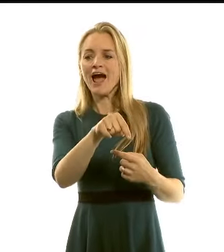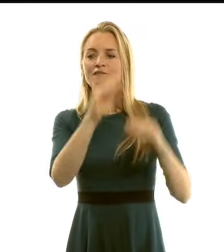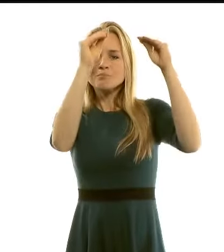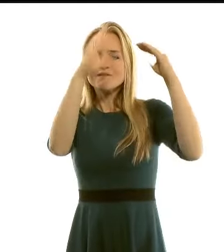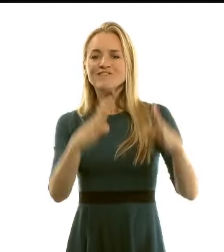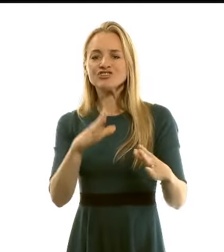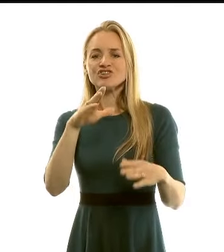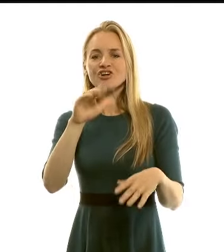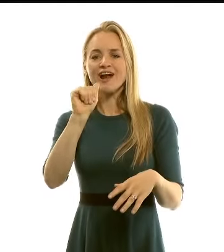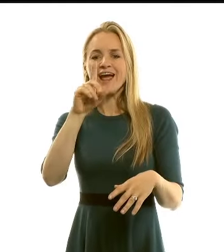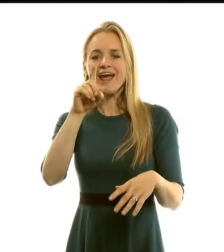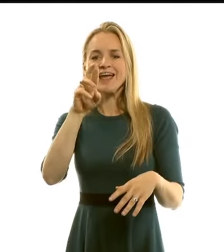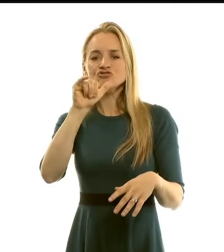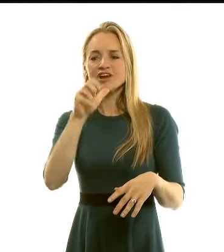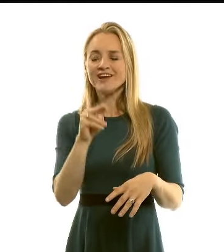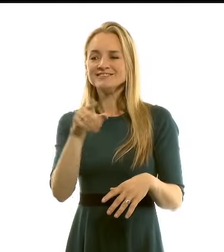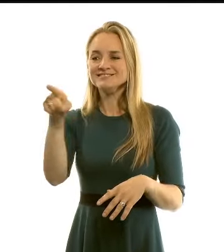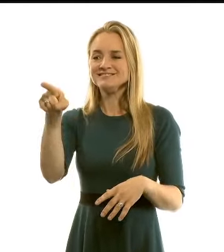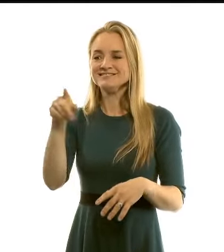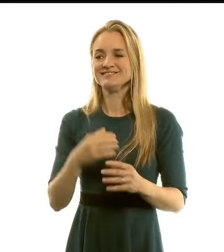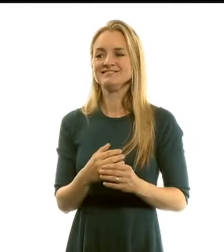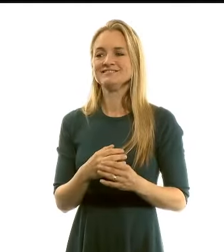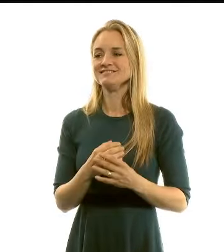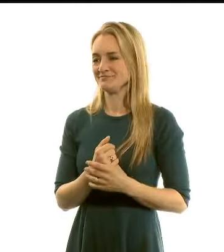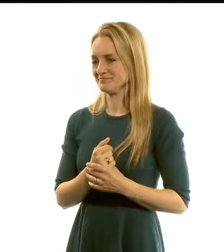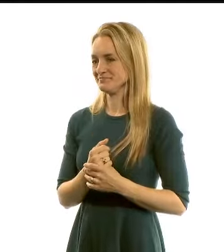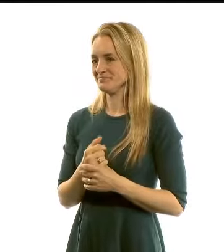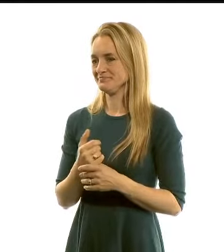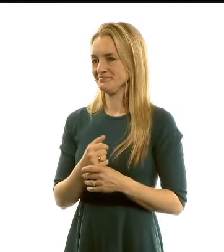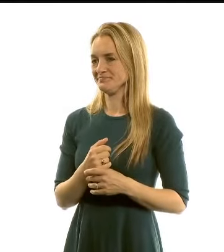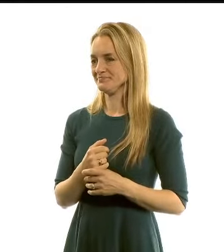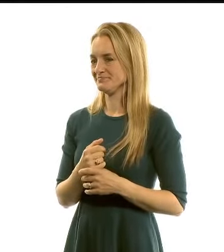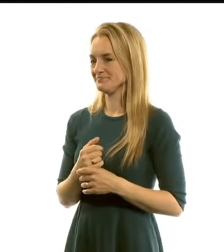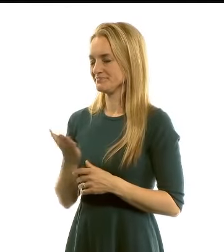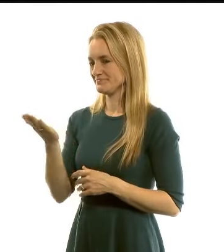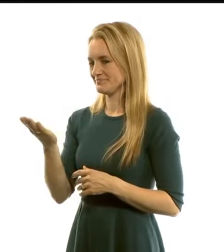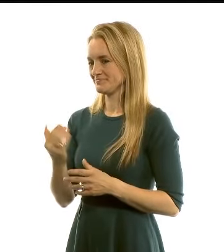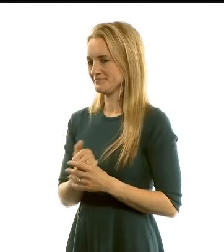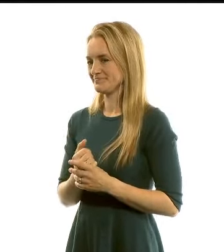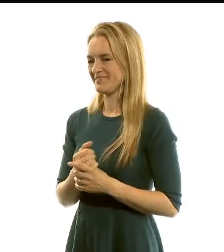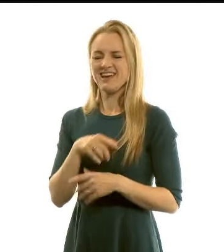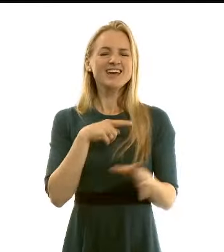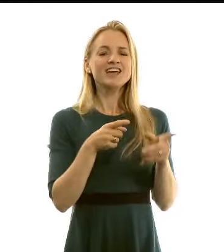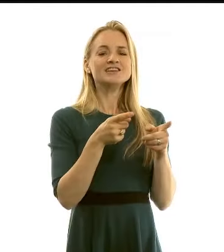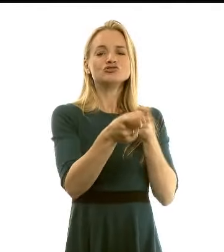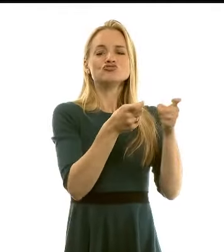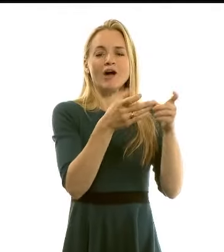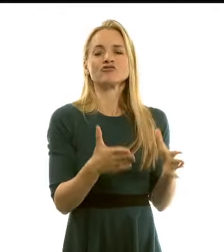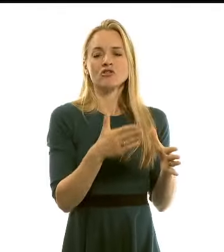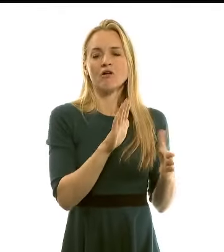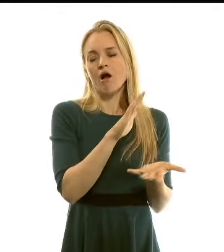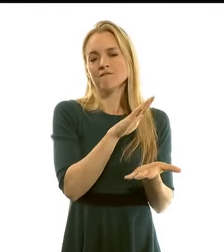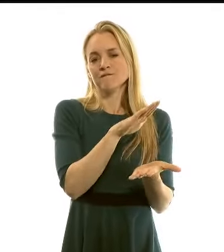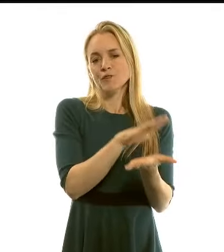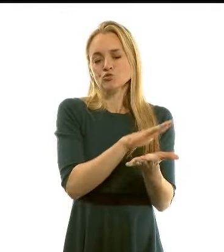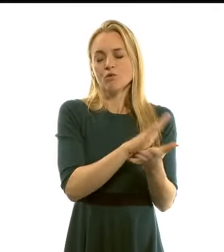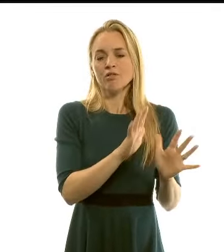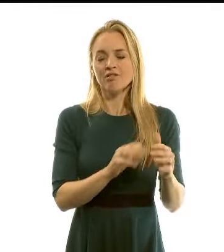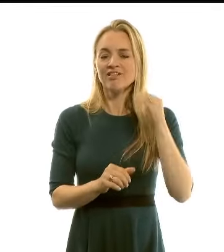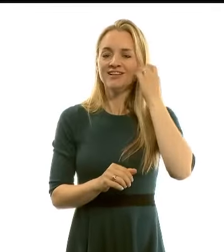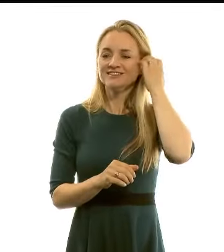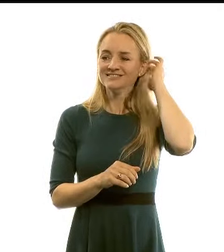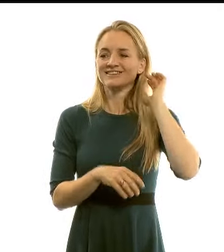there he is. Yeah, so we have Professor Adrian, so he's like the director of the, of the He's school. already yelling at the casting crew. Very good, very Welcome good.